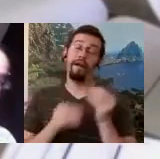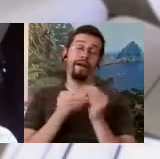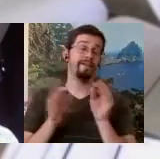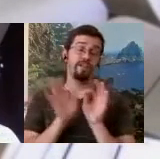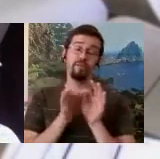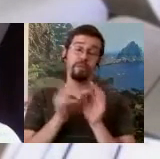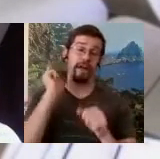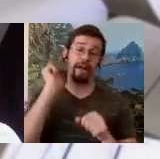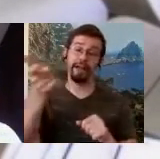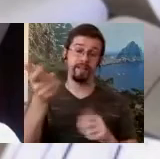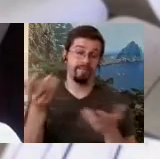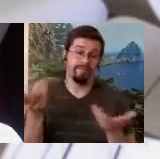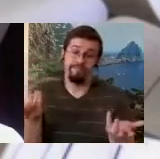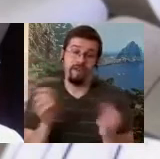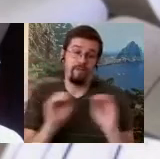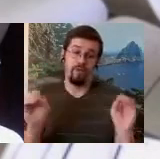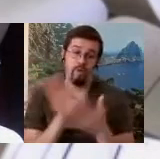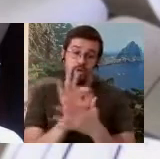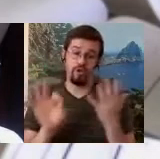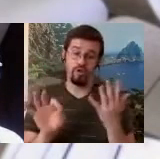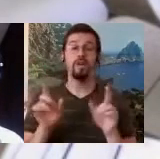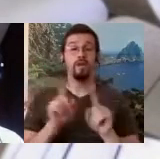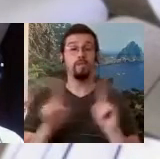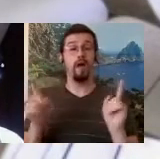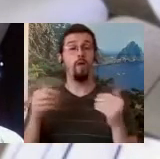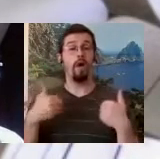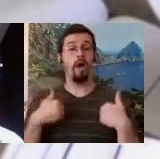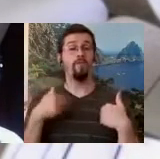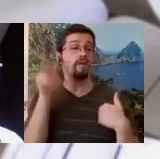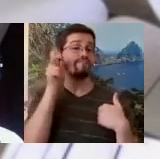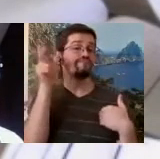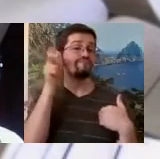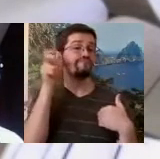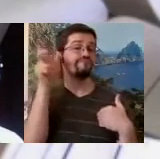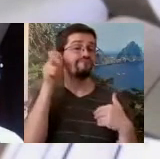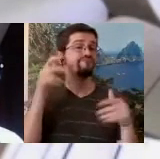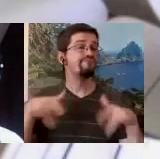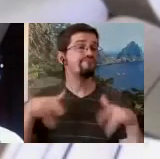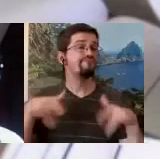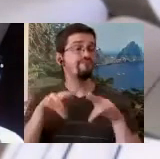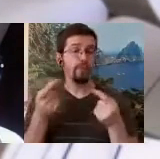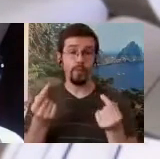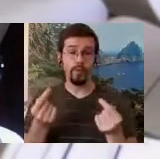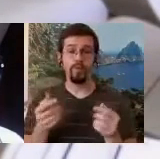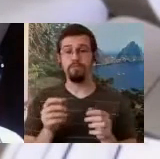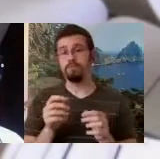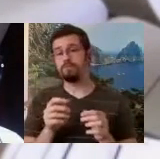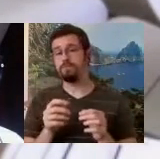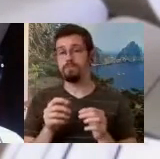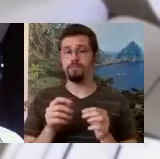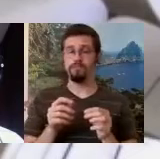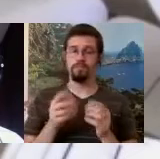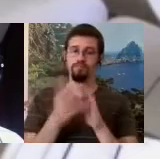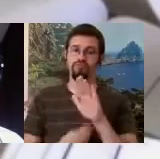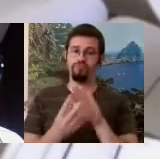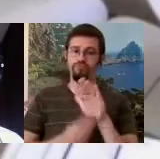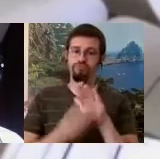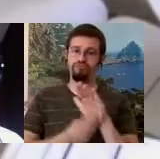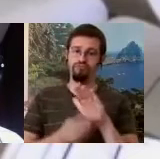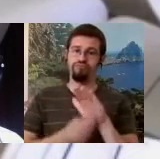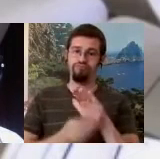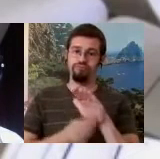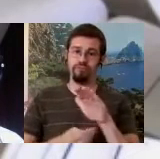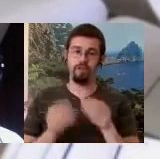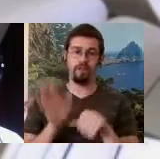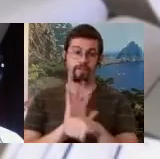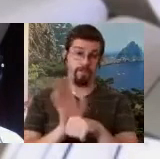just don't have much choice because we do have recordings, as you know, of what we're doing. So I think we should just go ahead anyway. I'm sorry